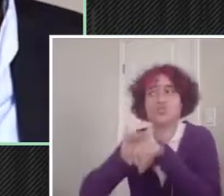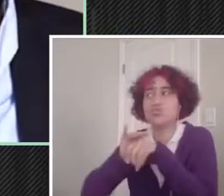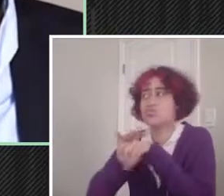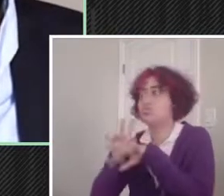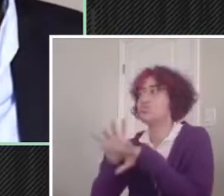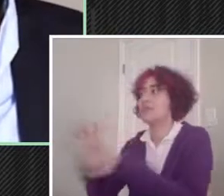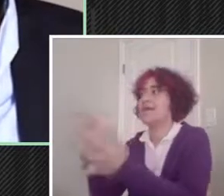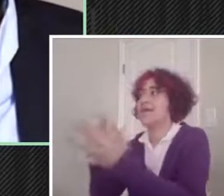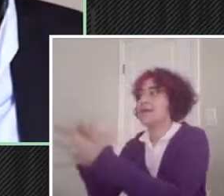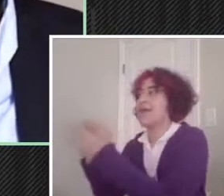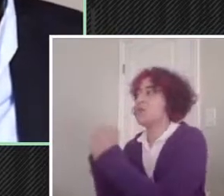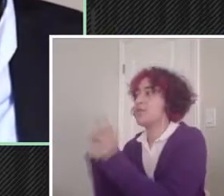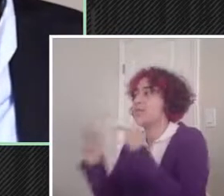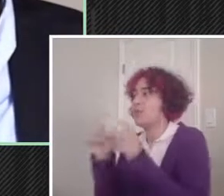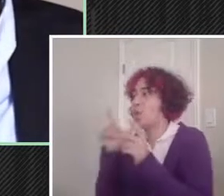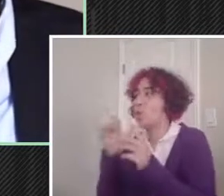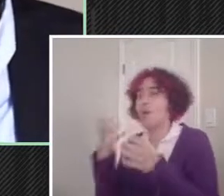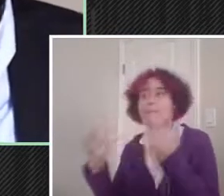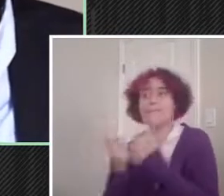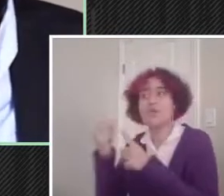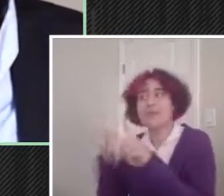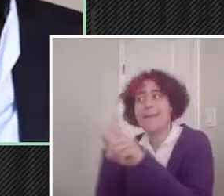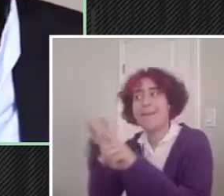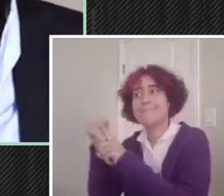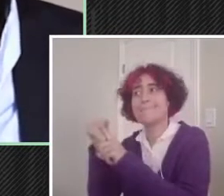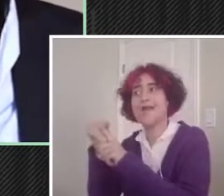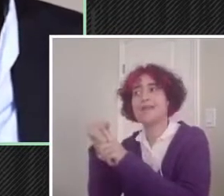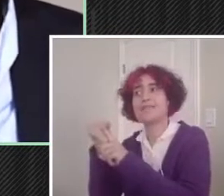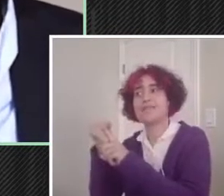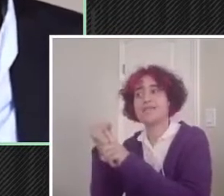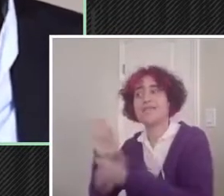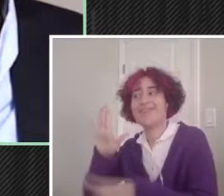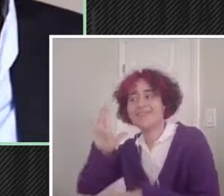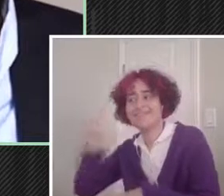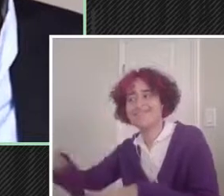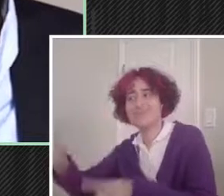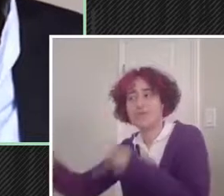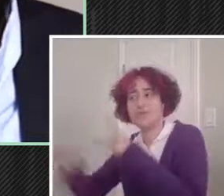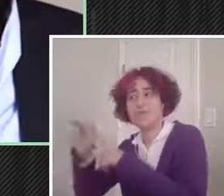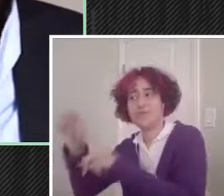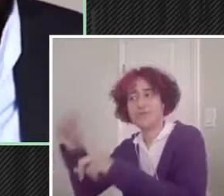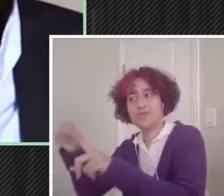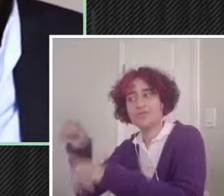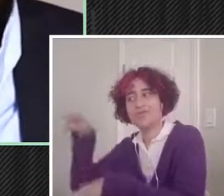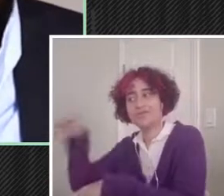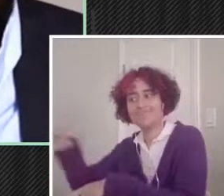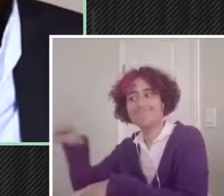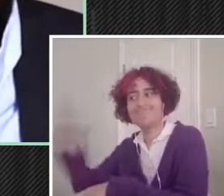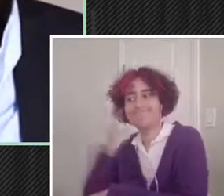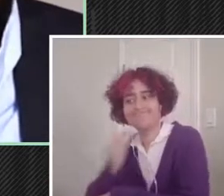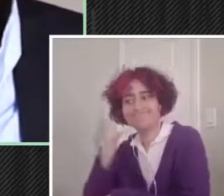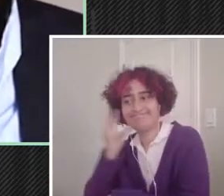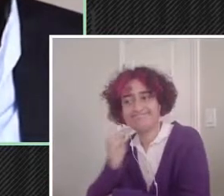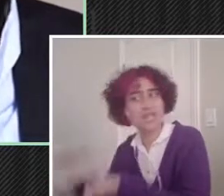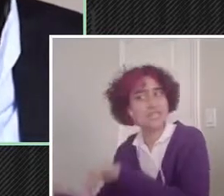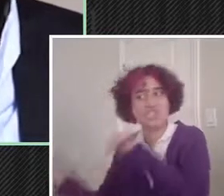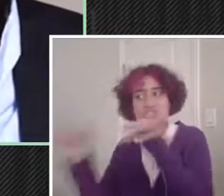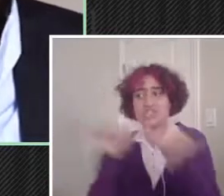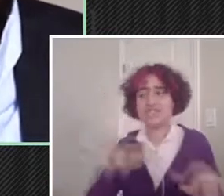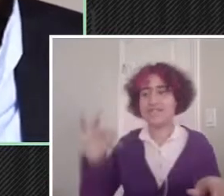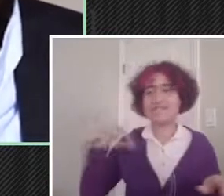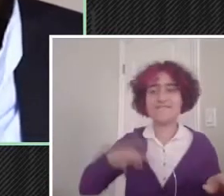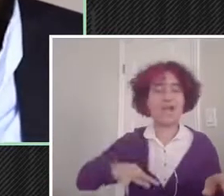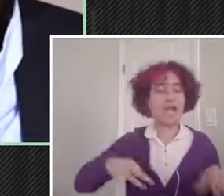addressed, if their expertise is considered just as valued, I think that allows us to be